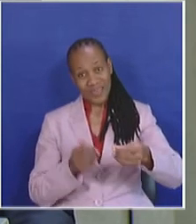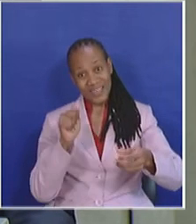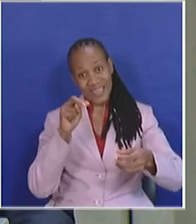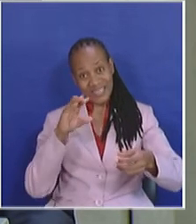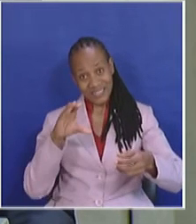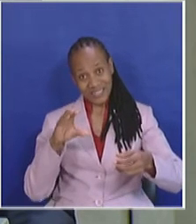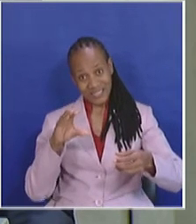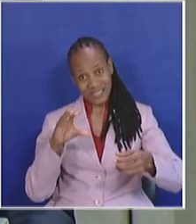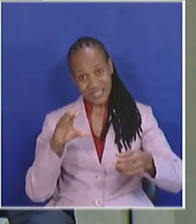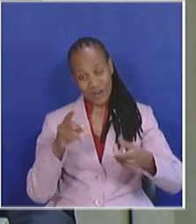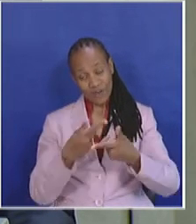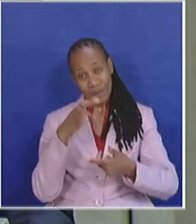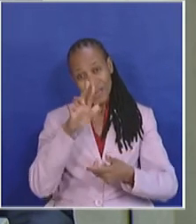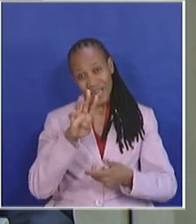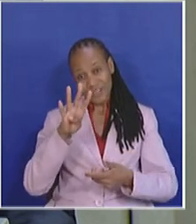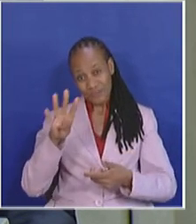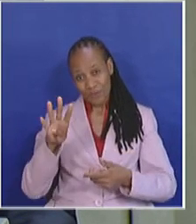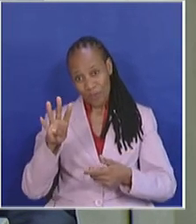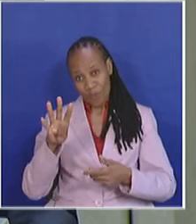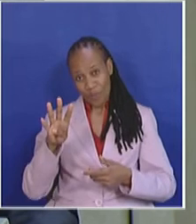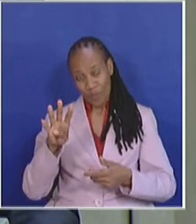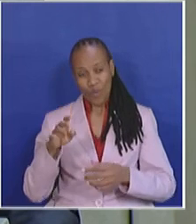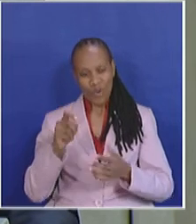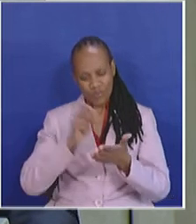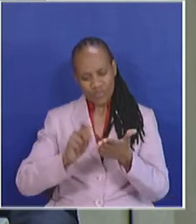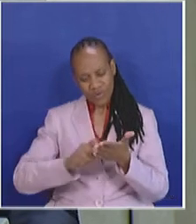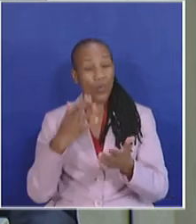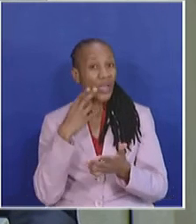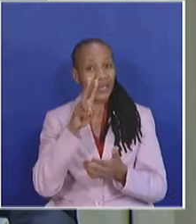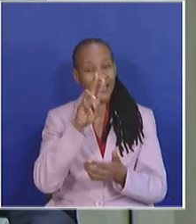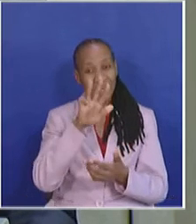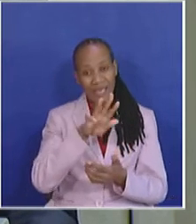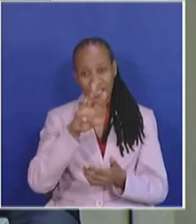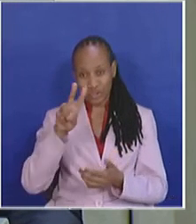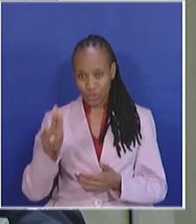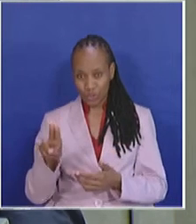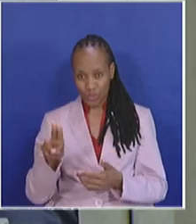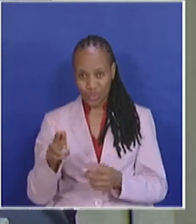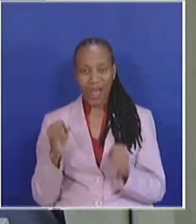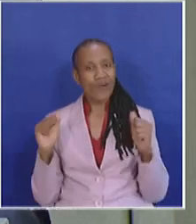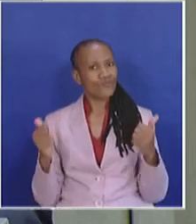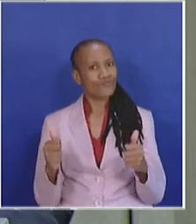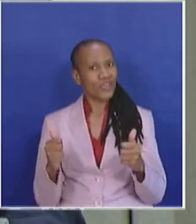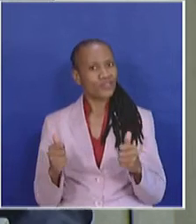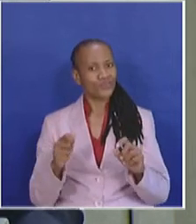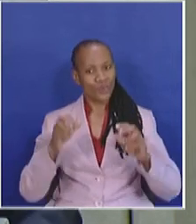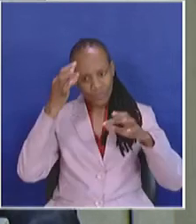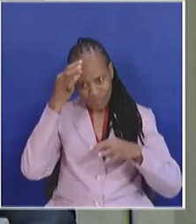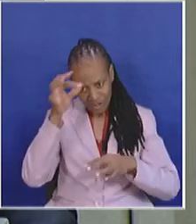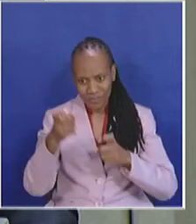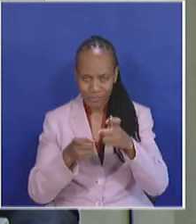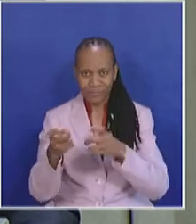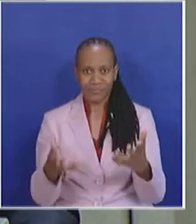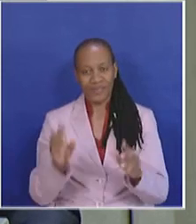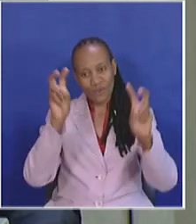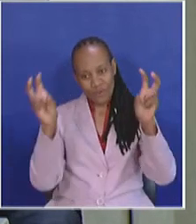of the 1994 breakthrough. In 1992, the Ready to Govern document says, and I quote, "The